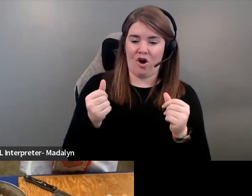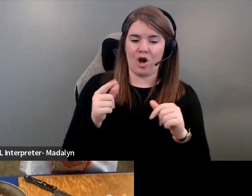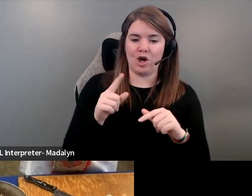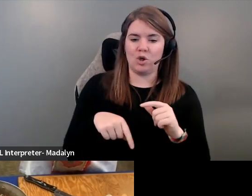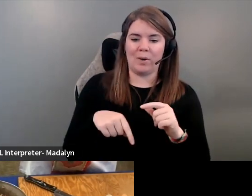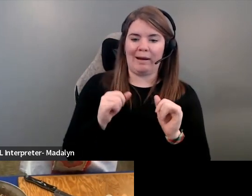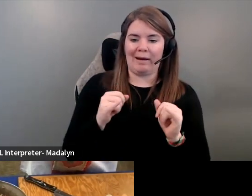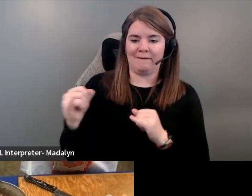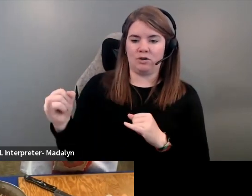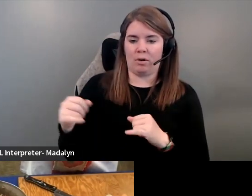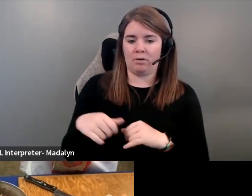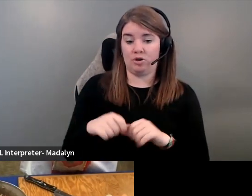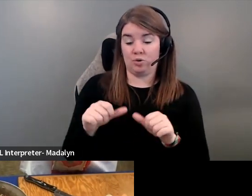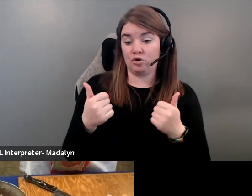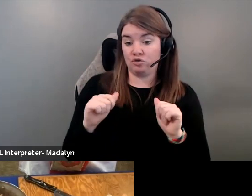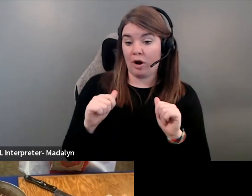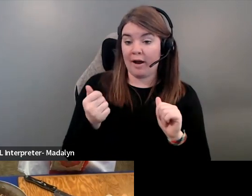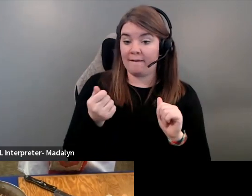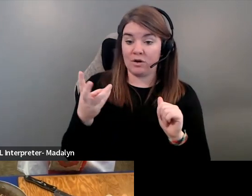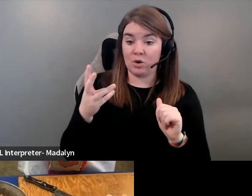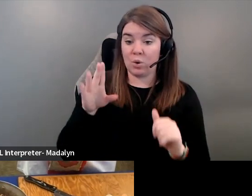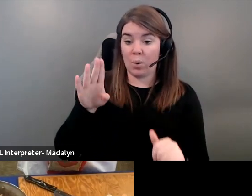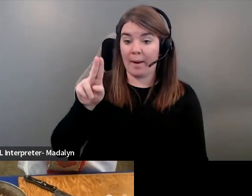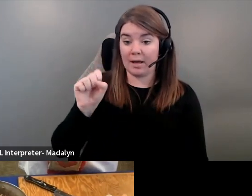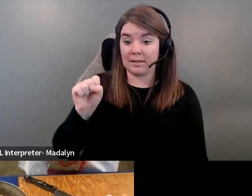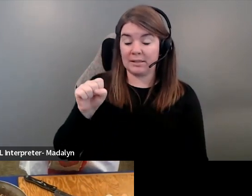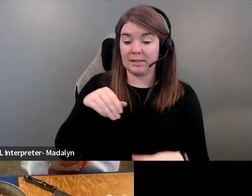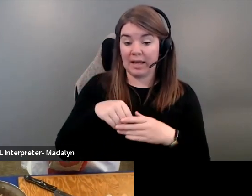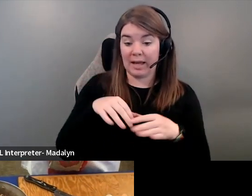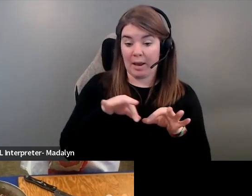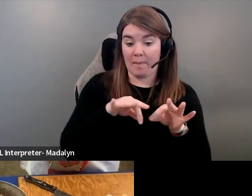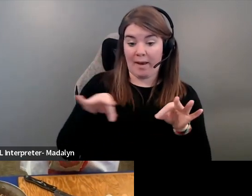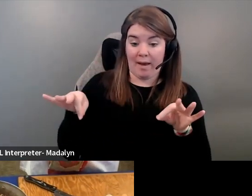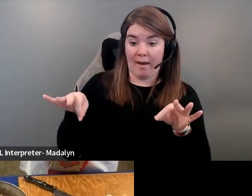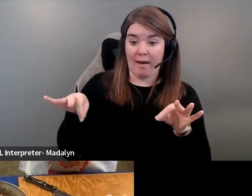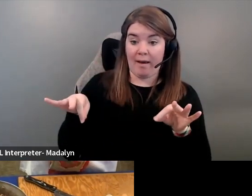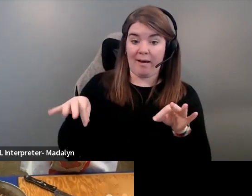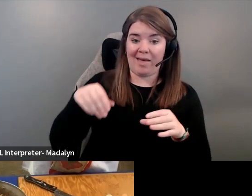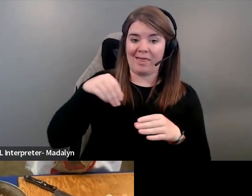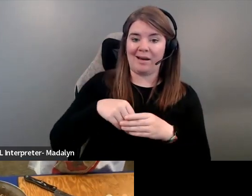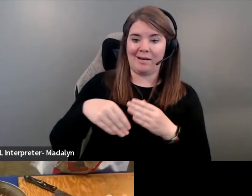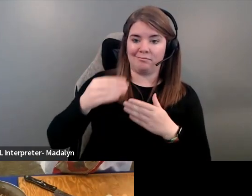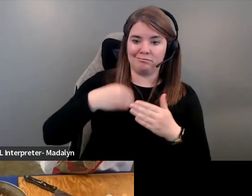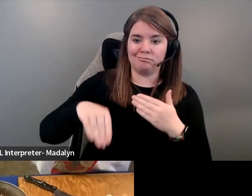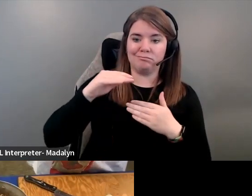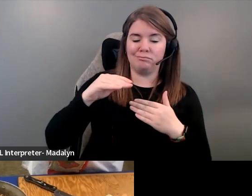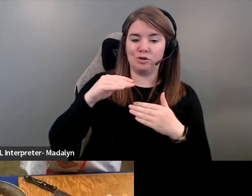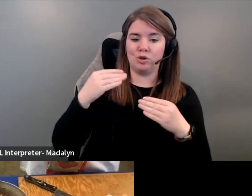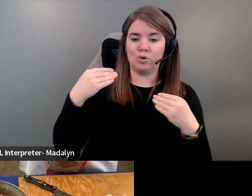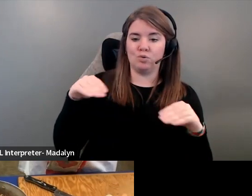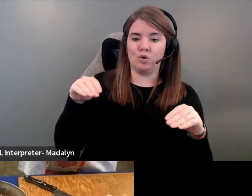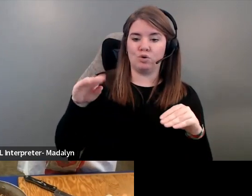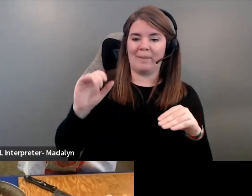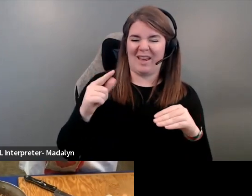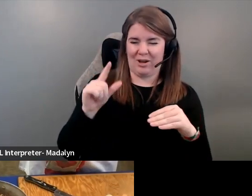could try it, putting a couple buns in a Ziploc and then putting that inside of a grocery bag. The thing with the plastic grocery